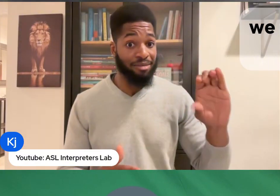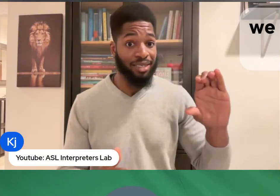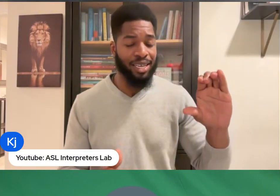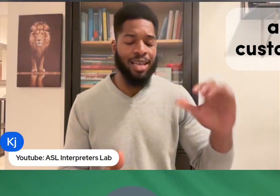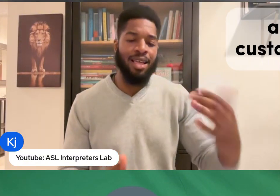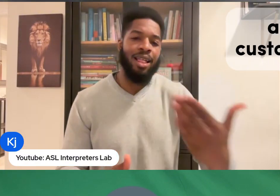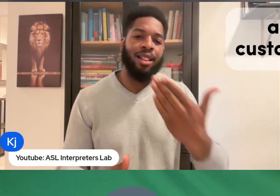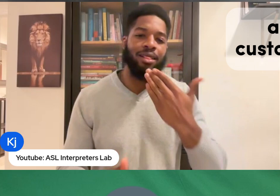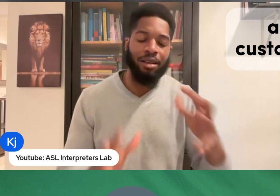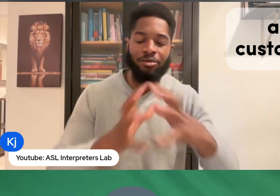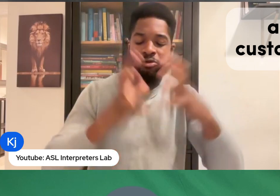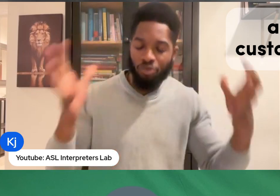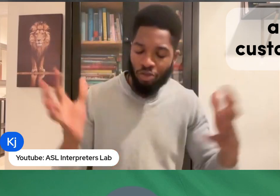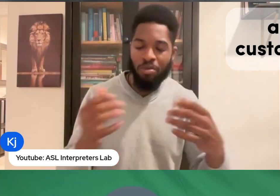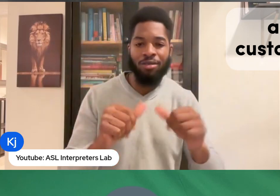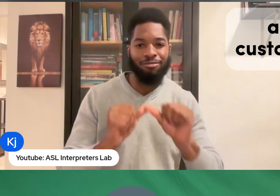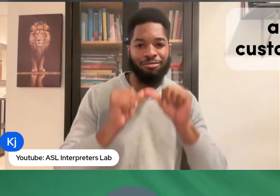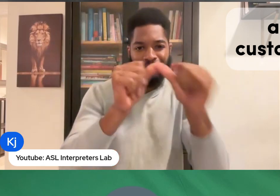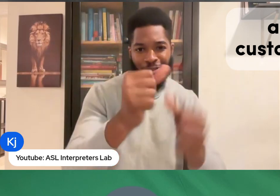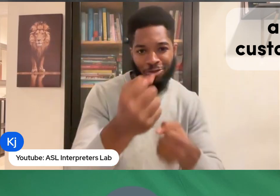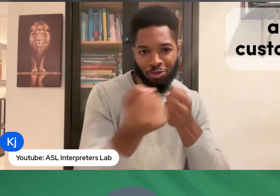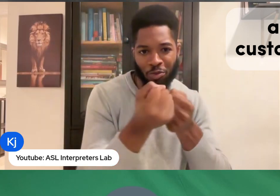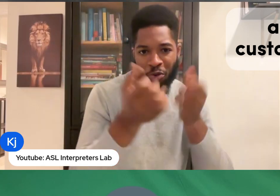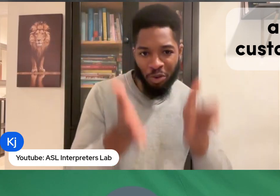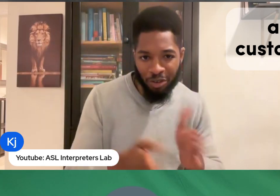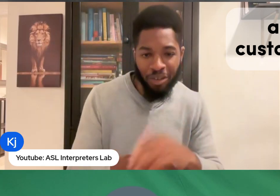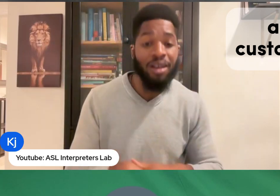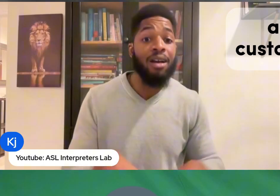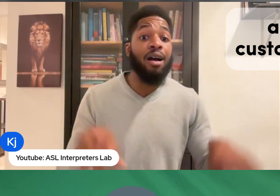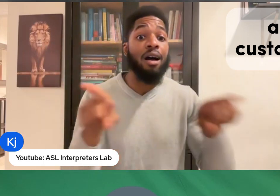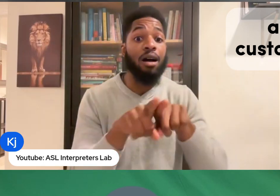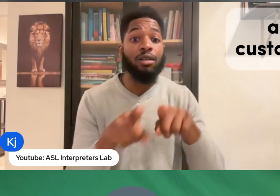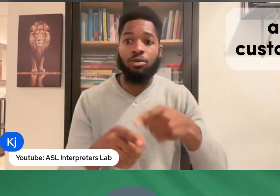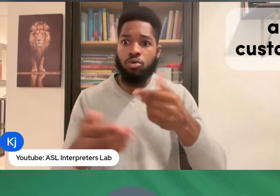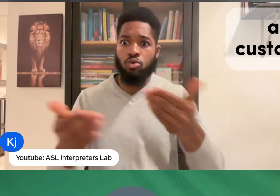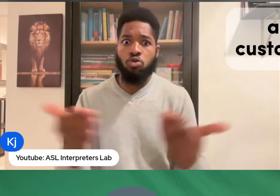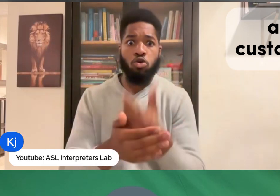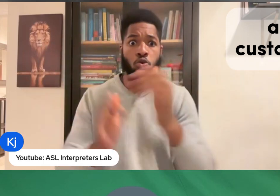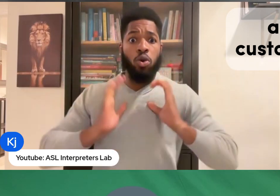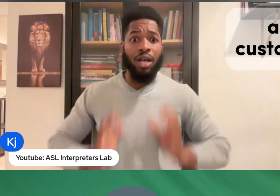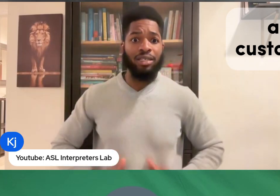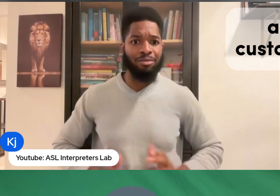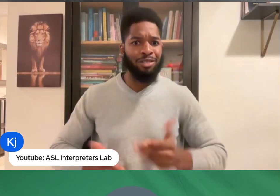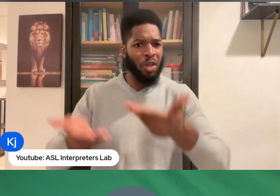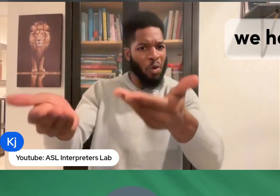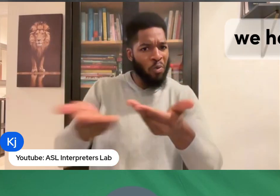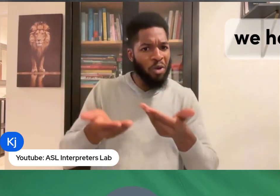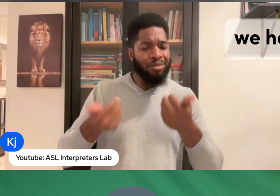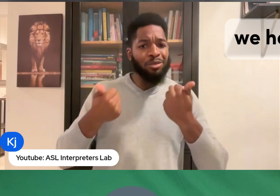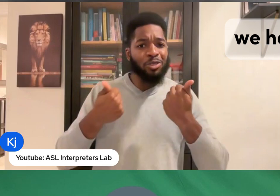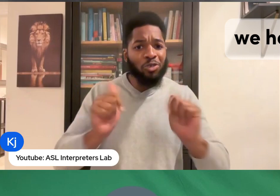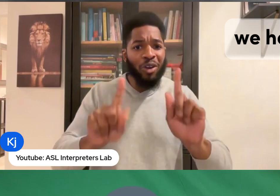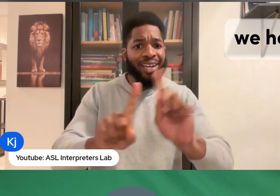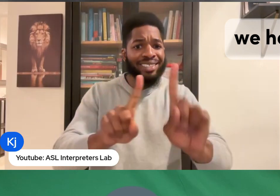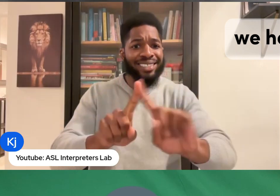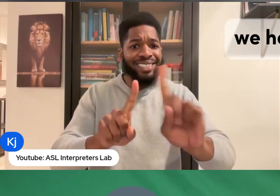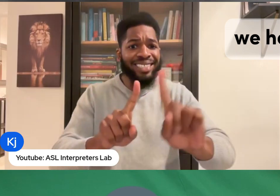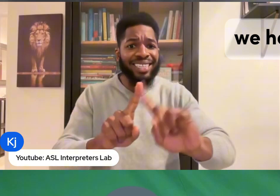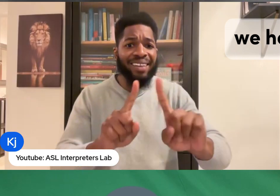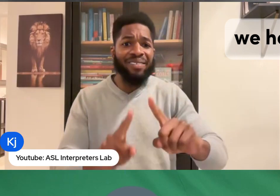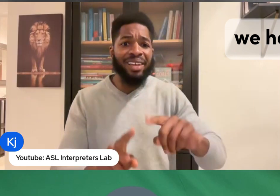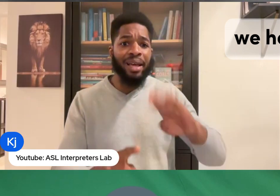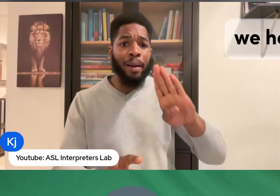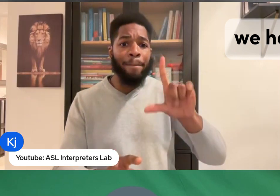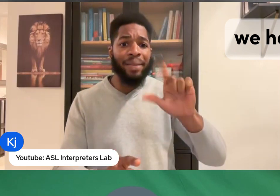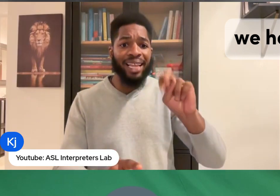patronage. And we welcome you, new customers, to try all of our blends. We have many